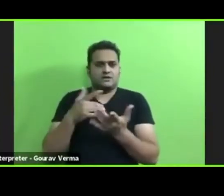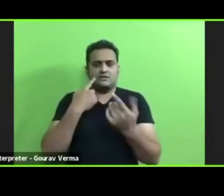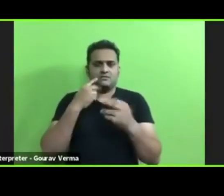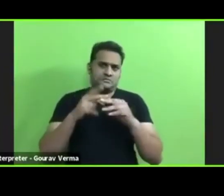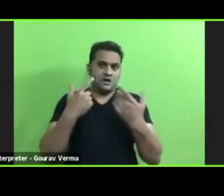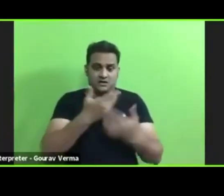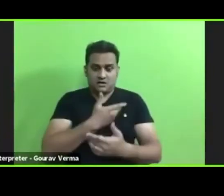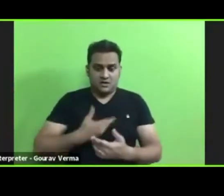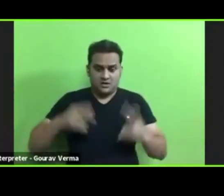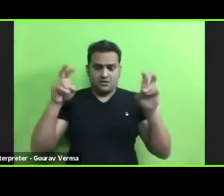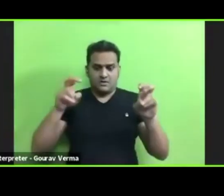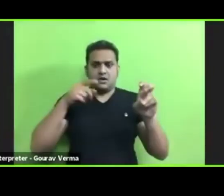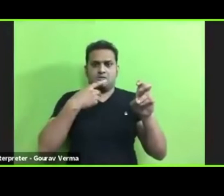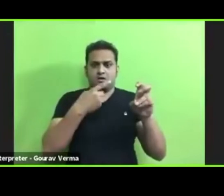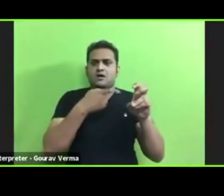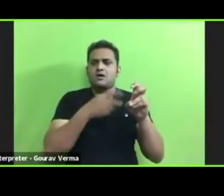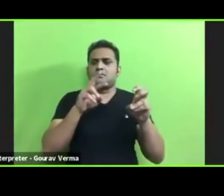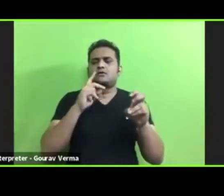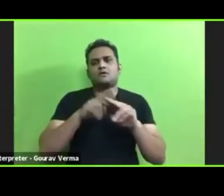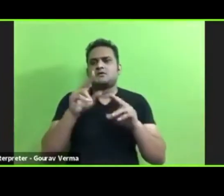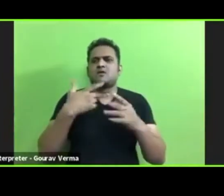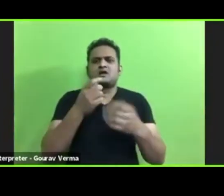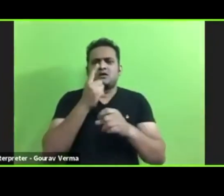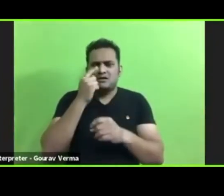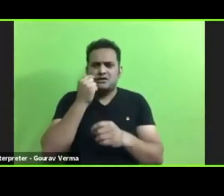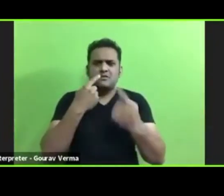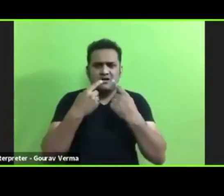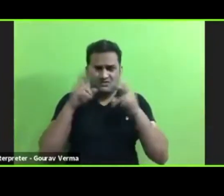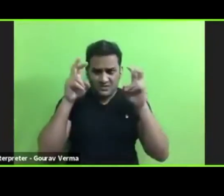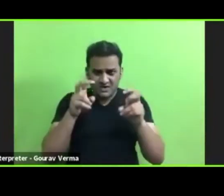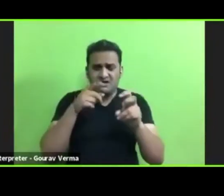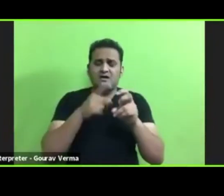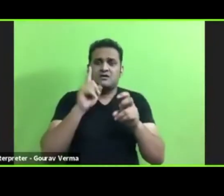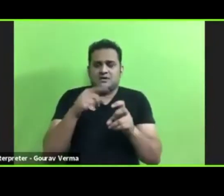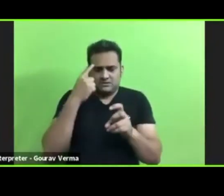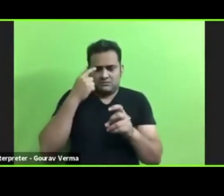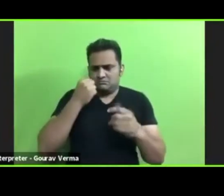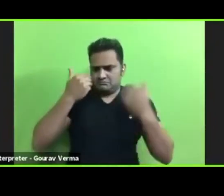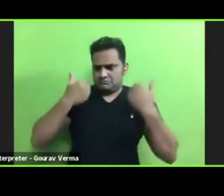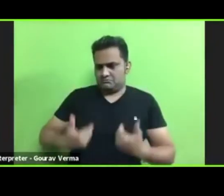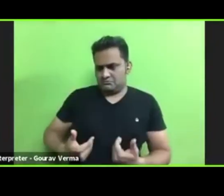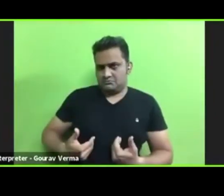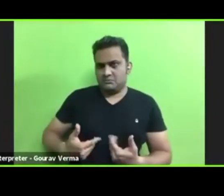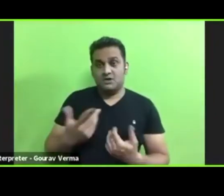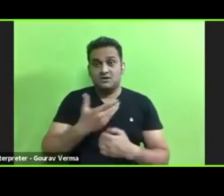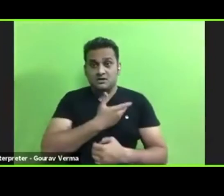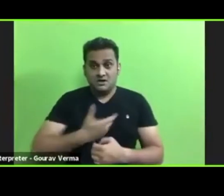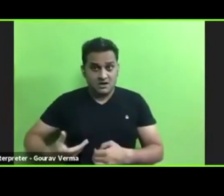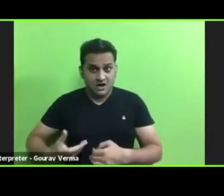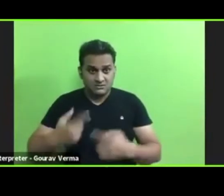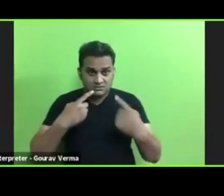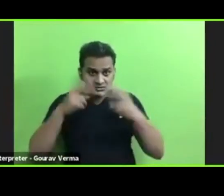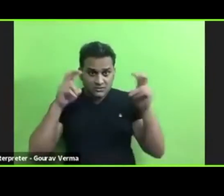caste. If I was having a conversation on gender, I have to recognize my male location. In caste, I have to